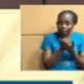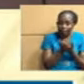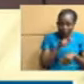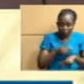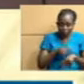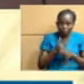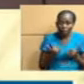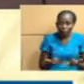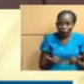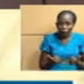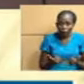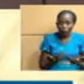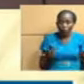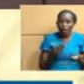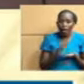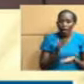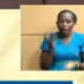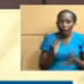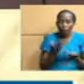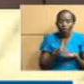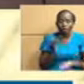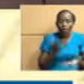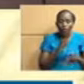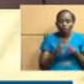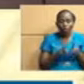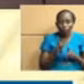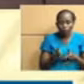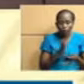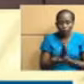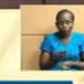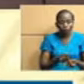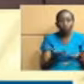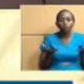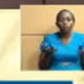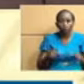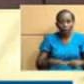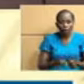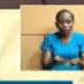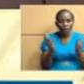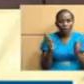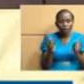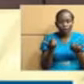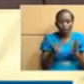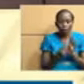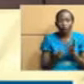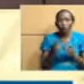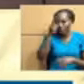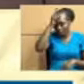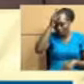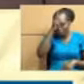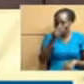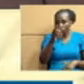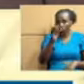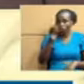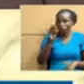COVID, how much the crisis would have been if all those people who have been distributing on their own in the countryside. In Toro Kingdom went and